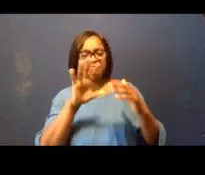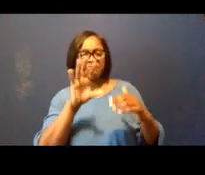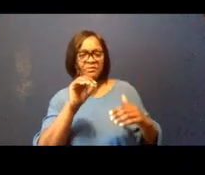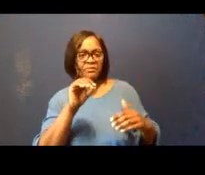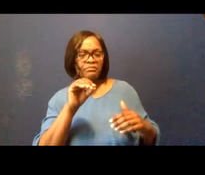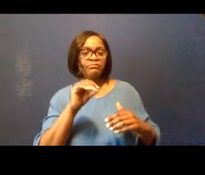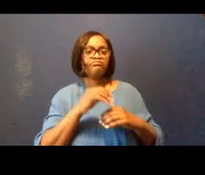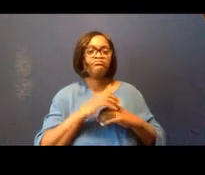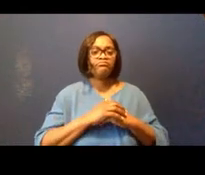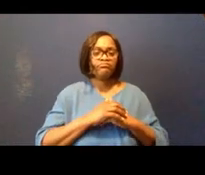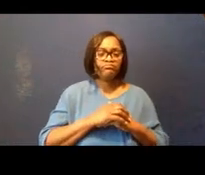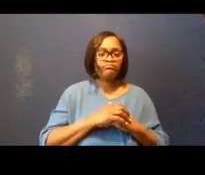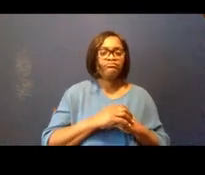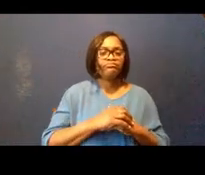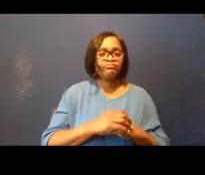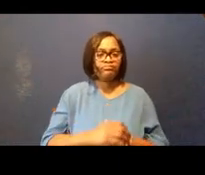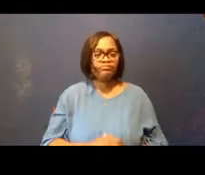structure in